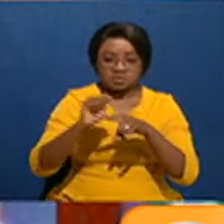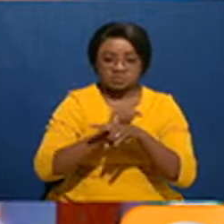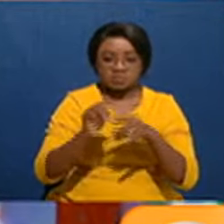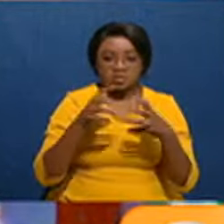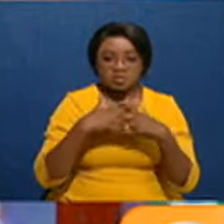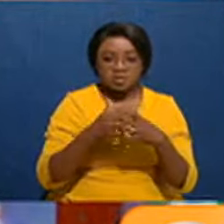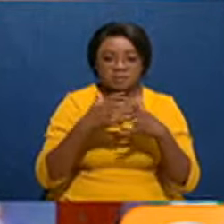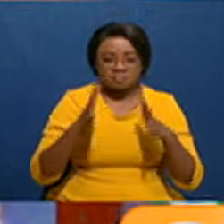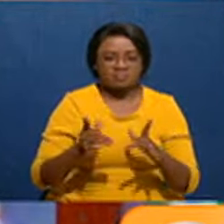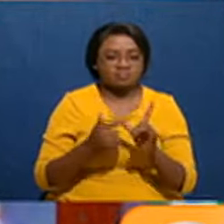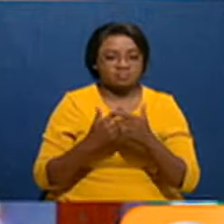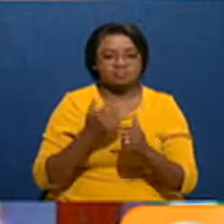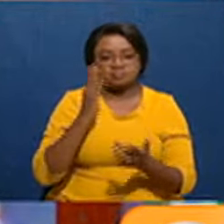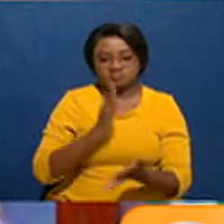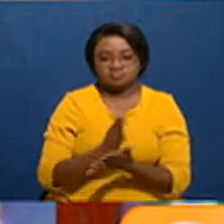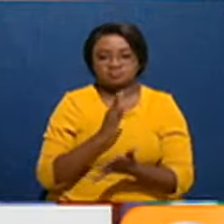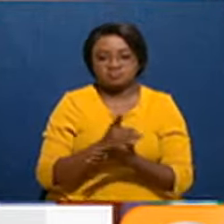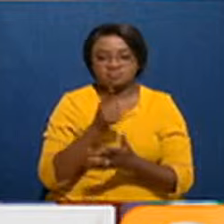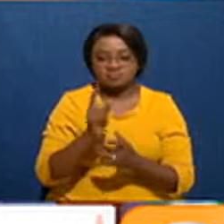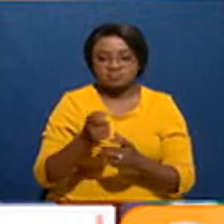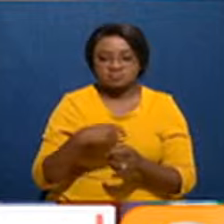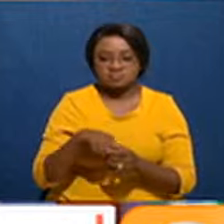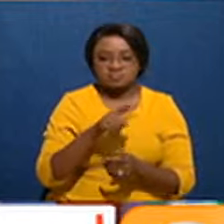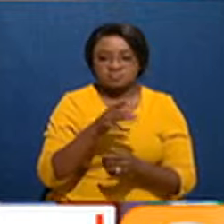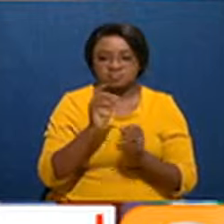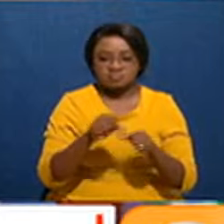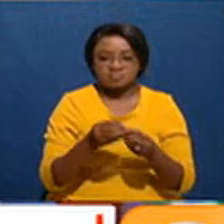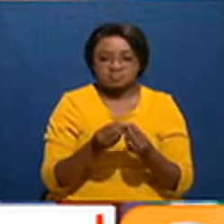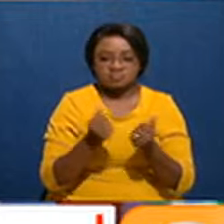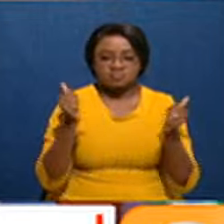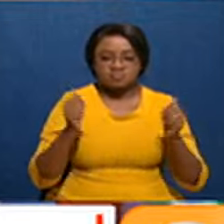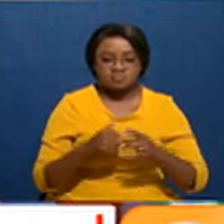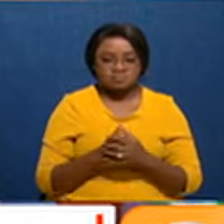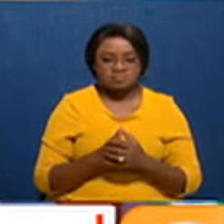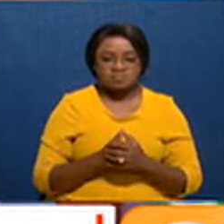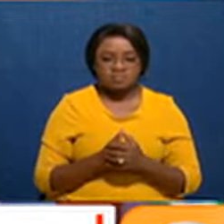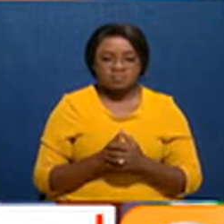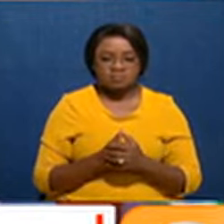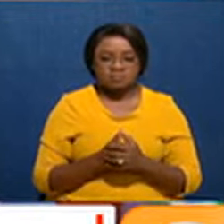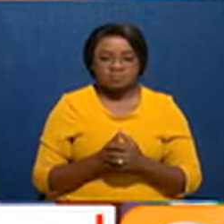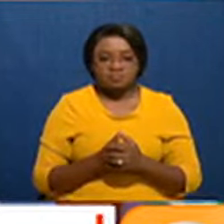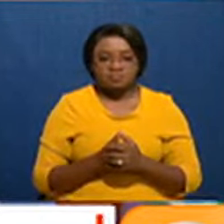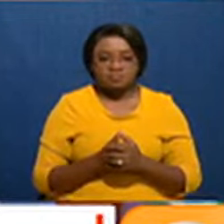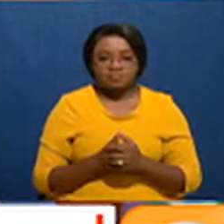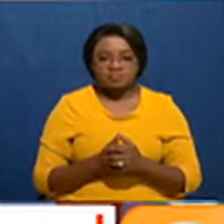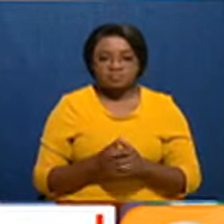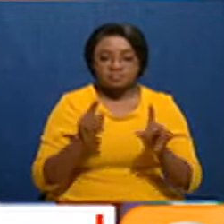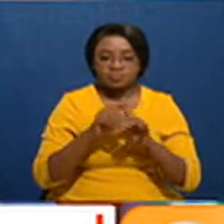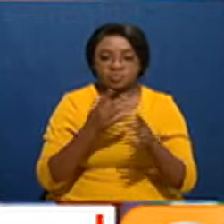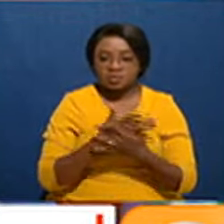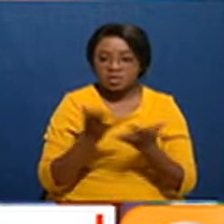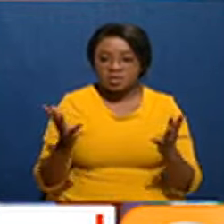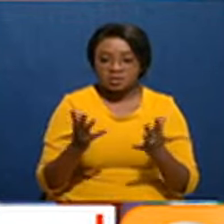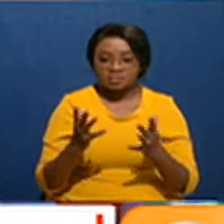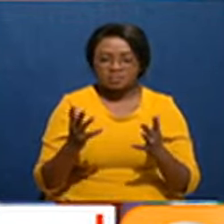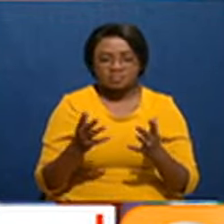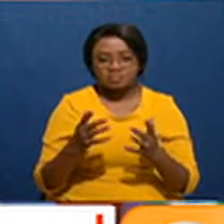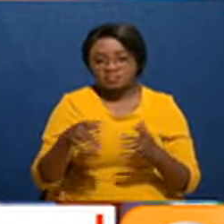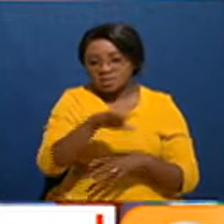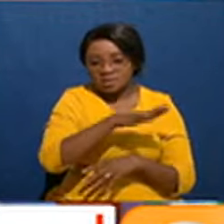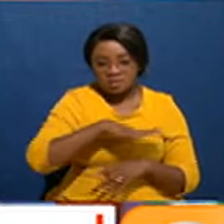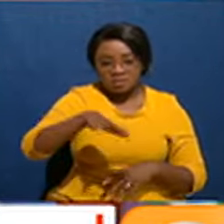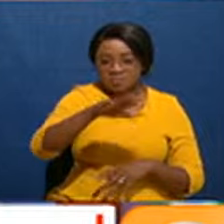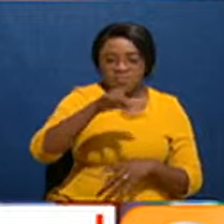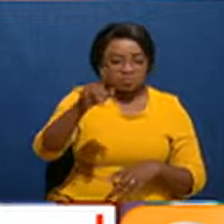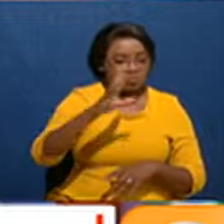to be eradicated. For the longest, we have talked about this. But of course, in any given ecosystem, you will never fail to